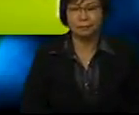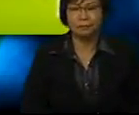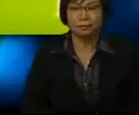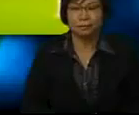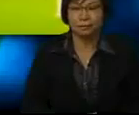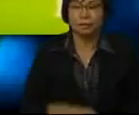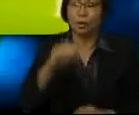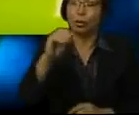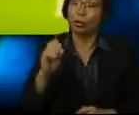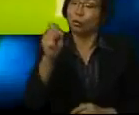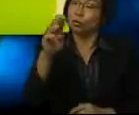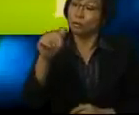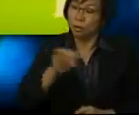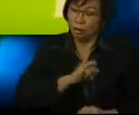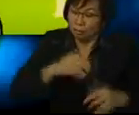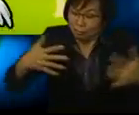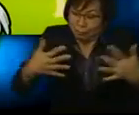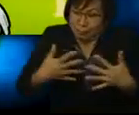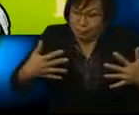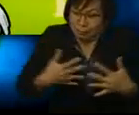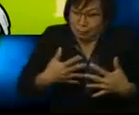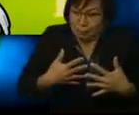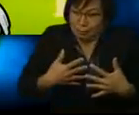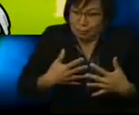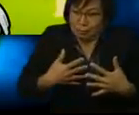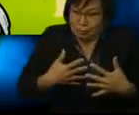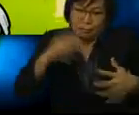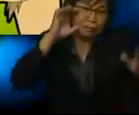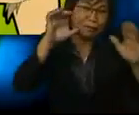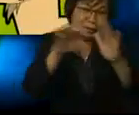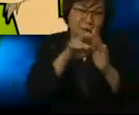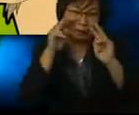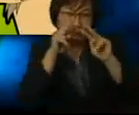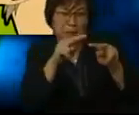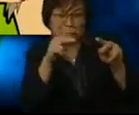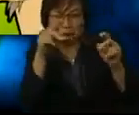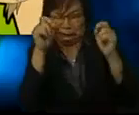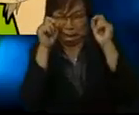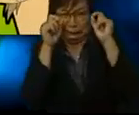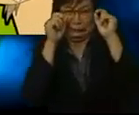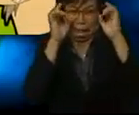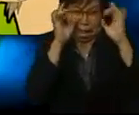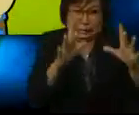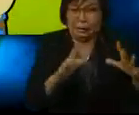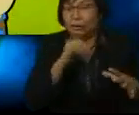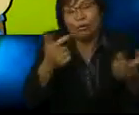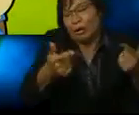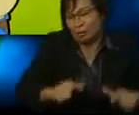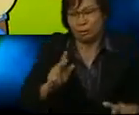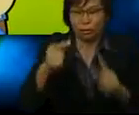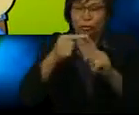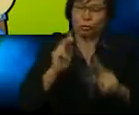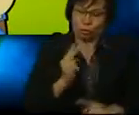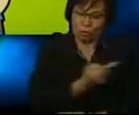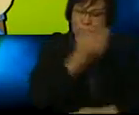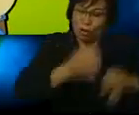Osman, I'm scared. That picture looked horrible. It won't happen to us. If we don't